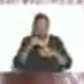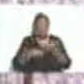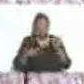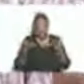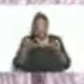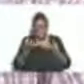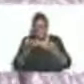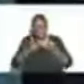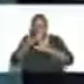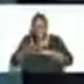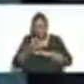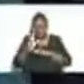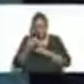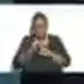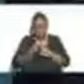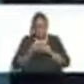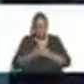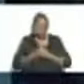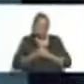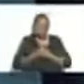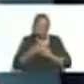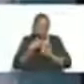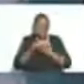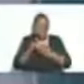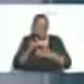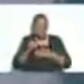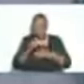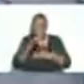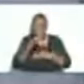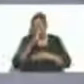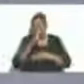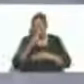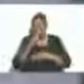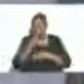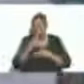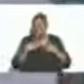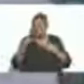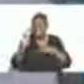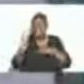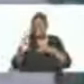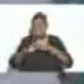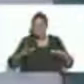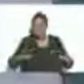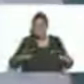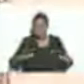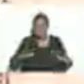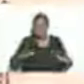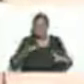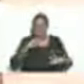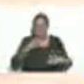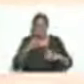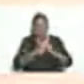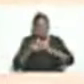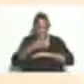after the 3 months. Resigned to what would come, the mother of seven who eventually spoke with social services officials vented. Every